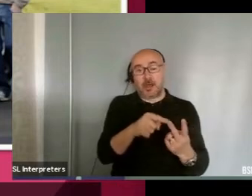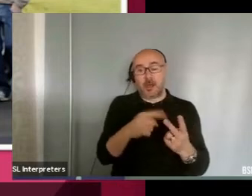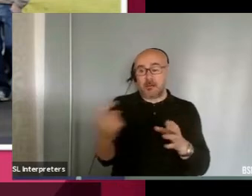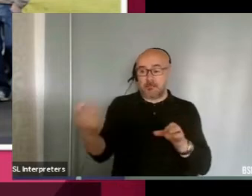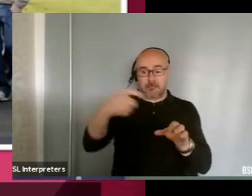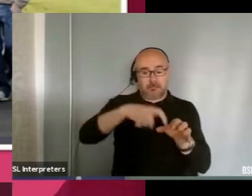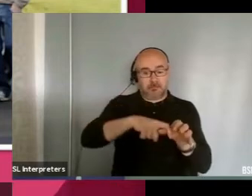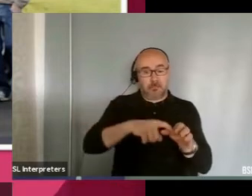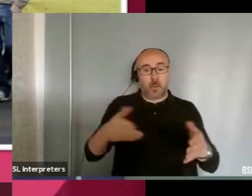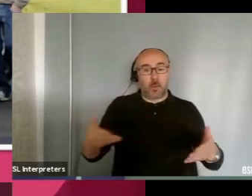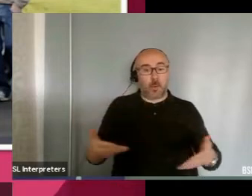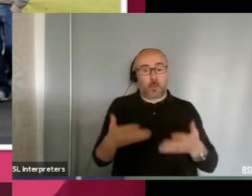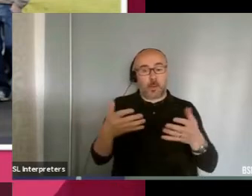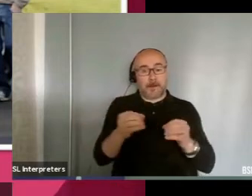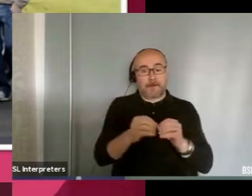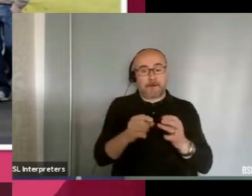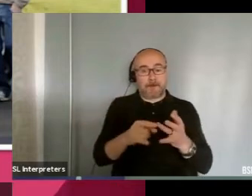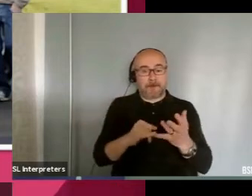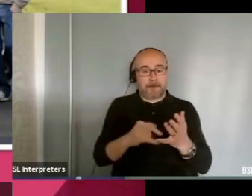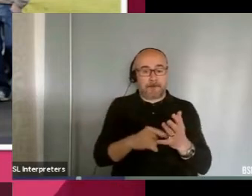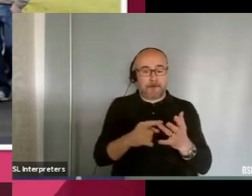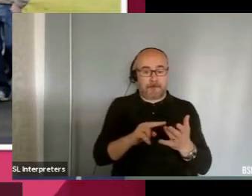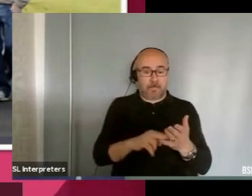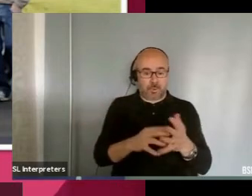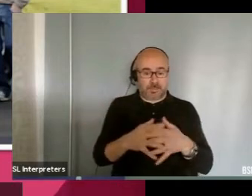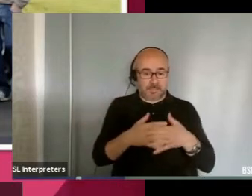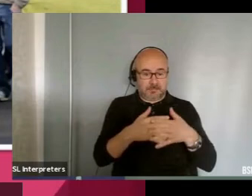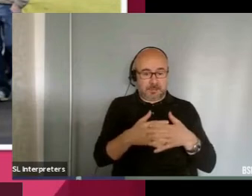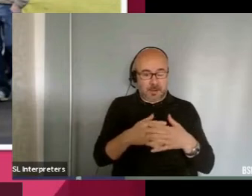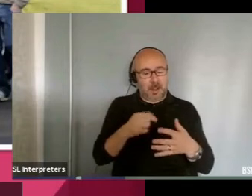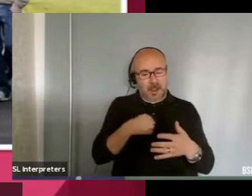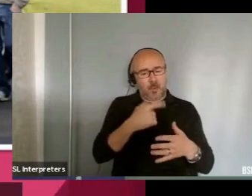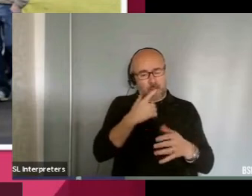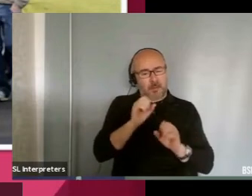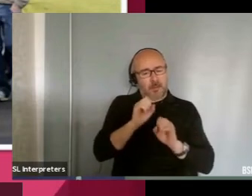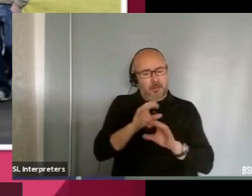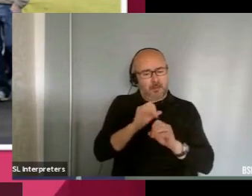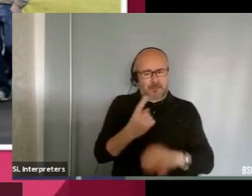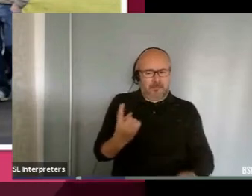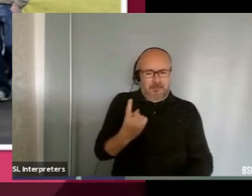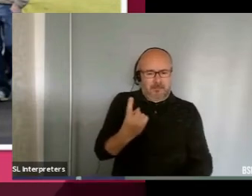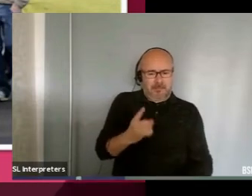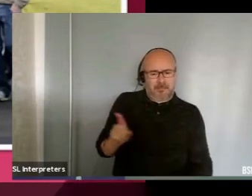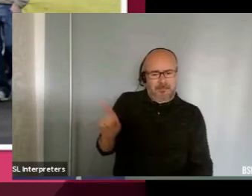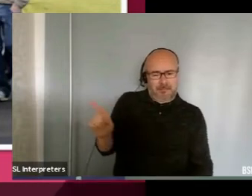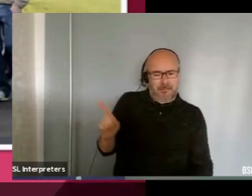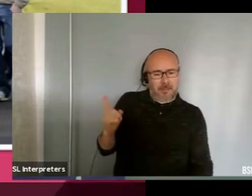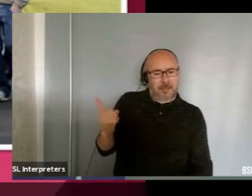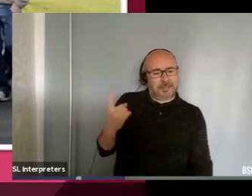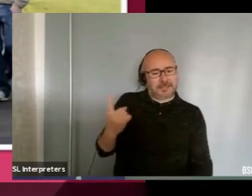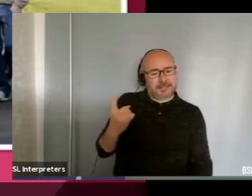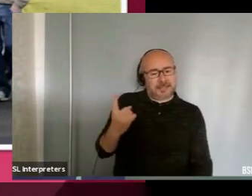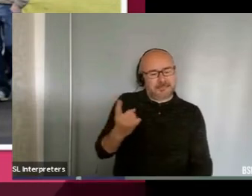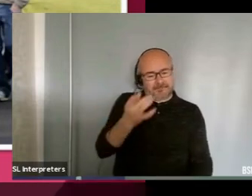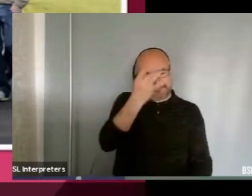more about Maureen when I introduce her later on, but she is a President Emerita and Senior Fellow